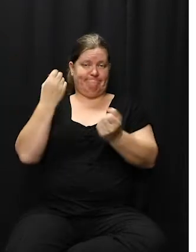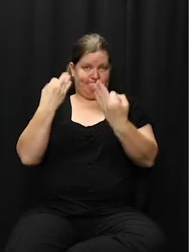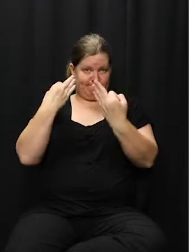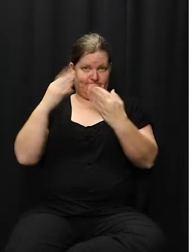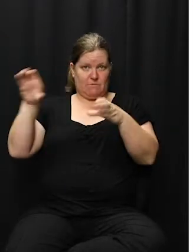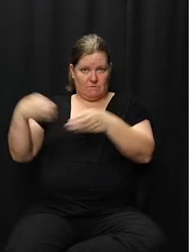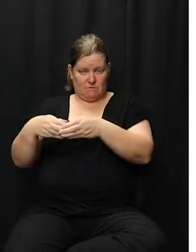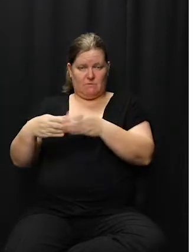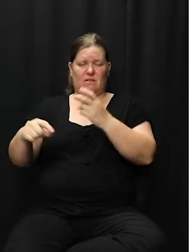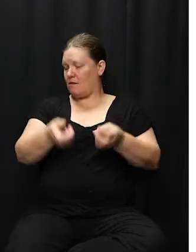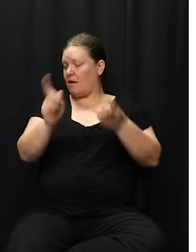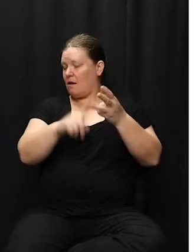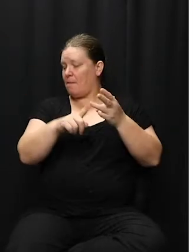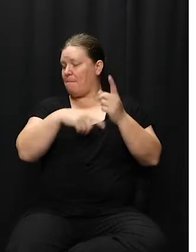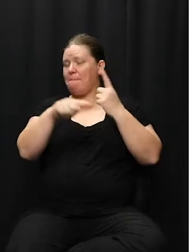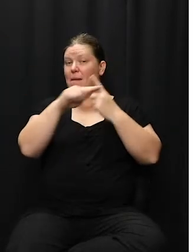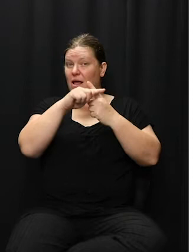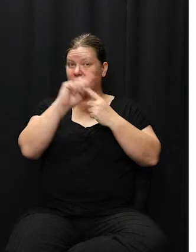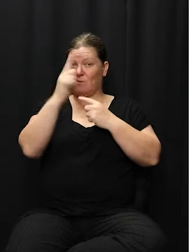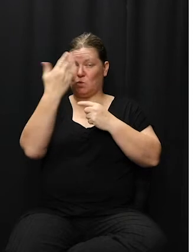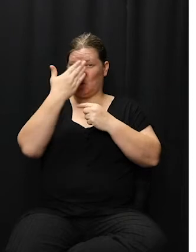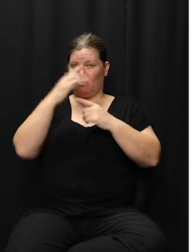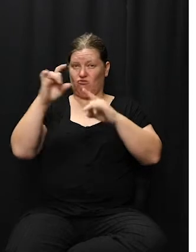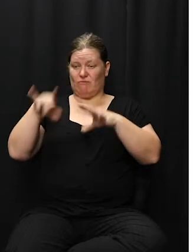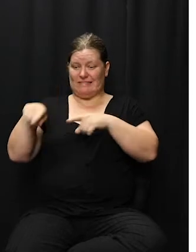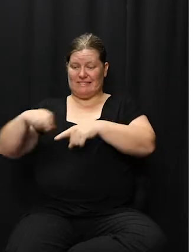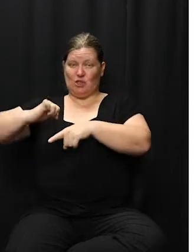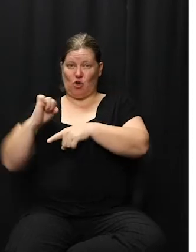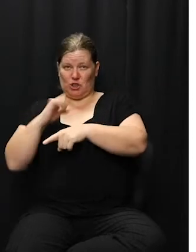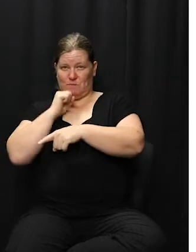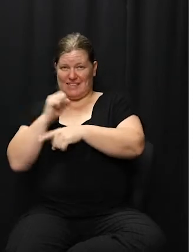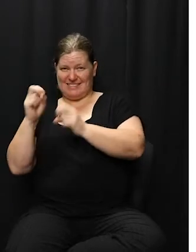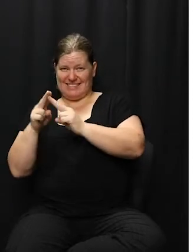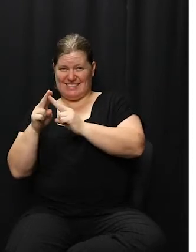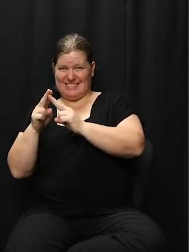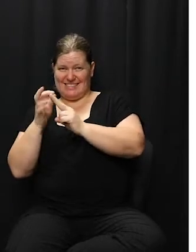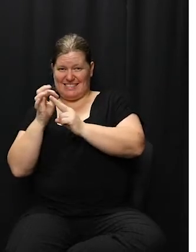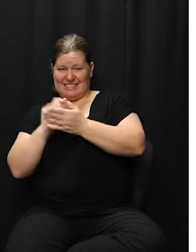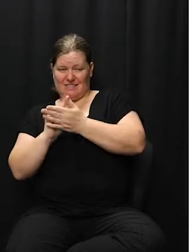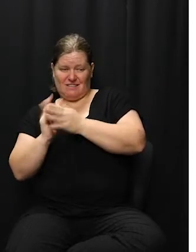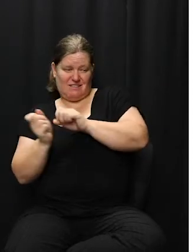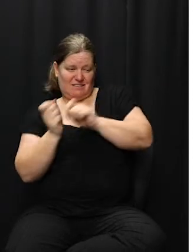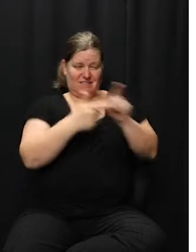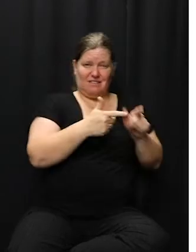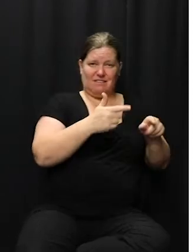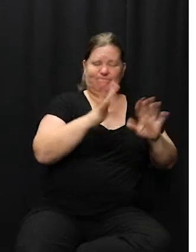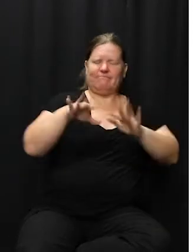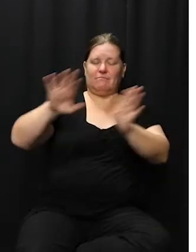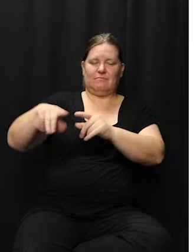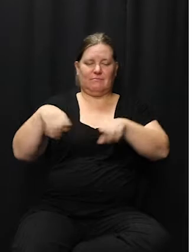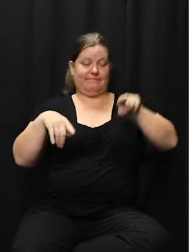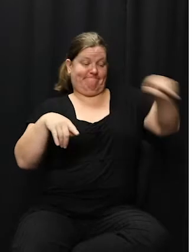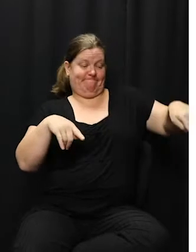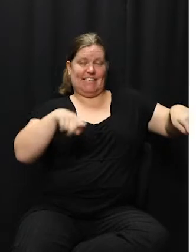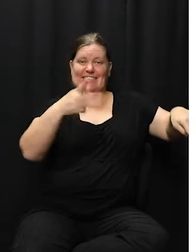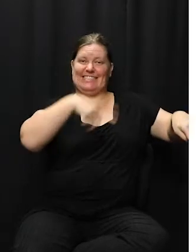before there wasn't that type of thing. Also, the first school in Australia was set up by a guy in Scotland. He didn't go to.